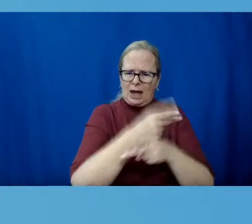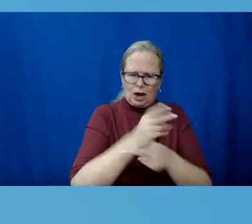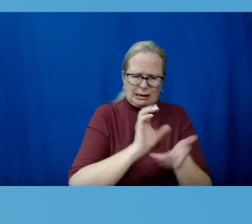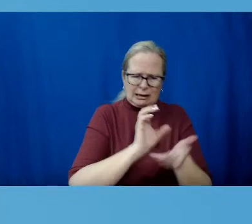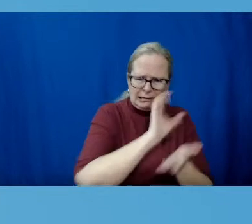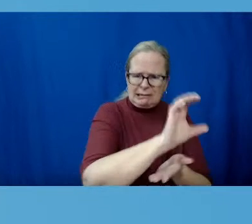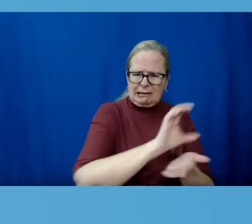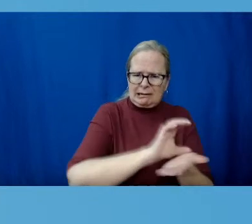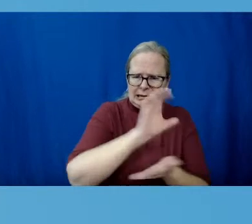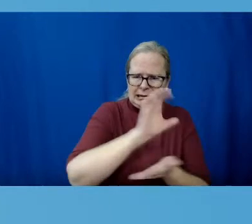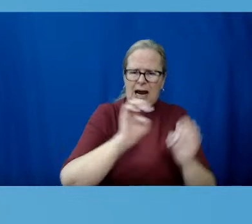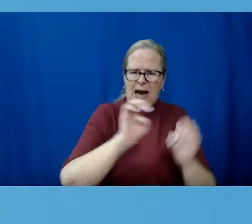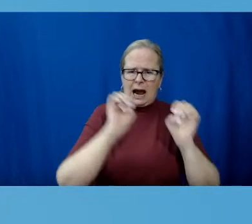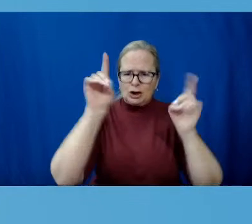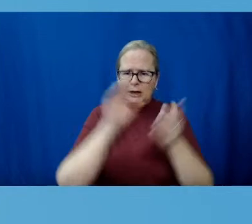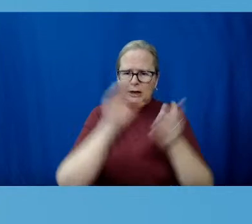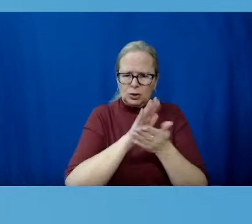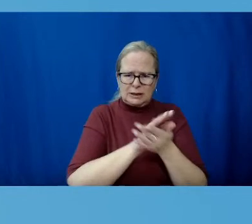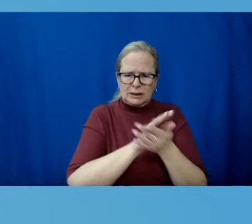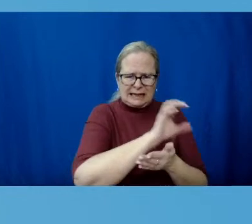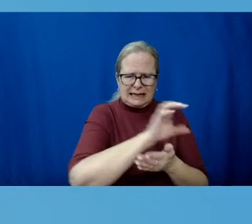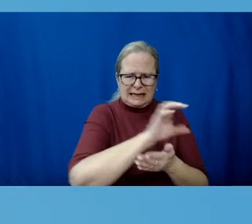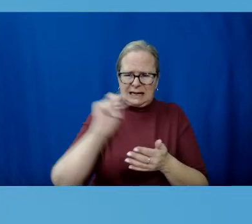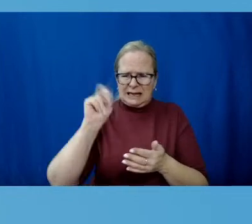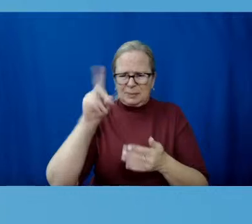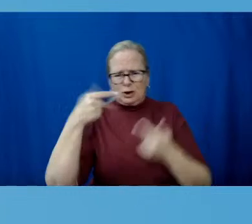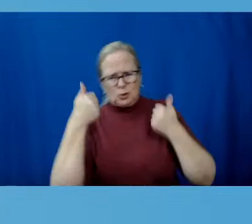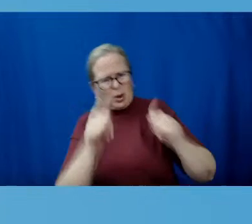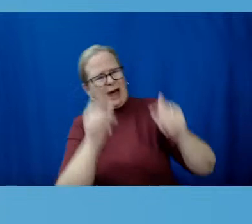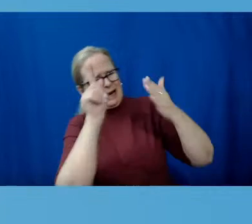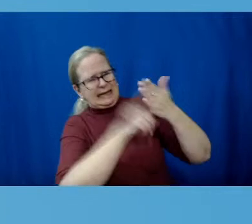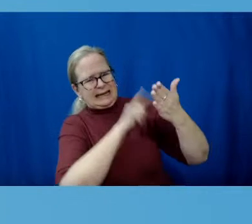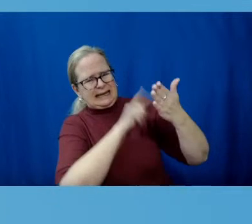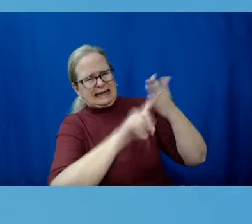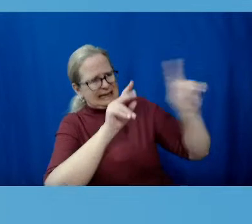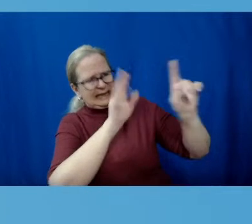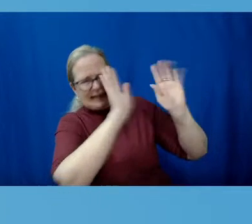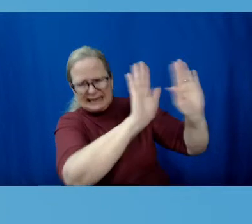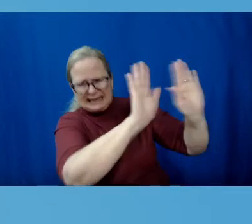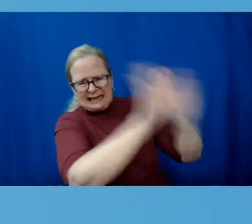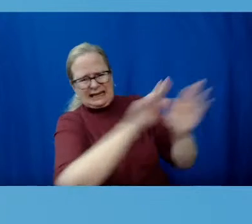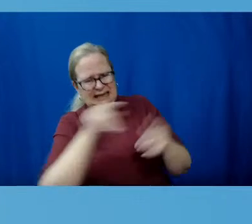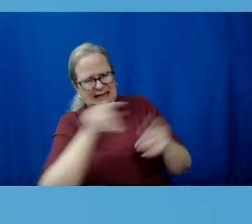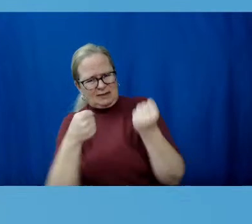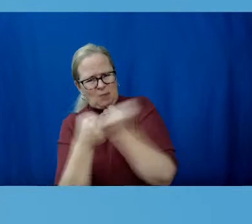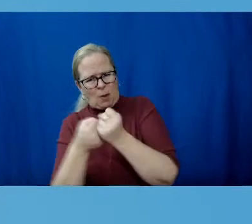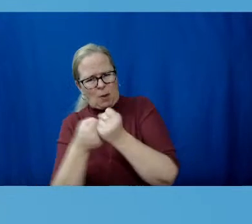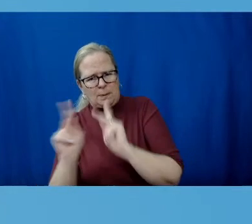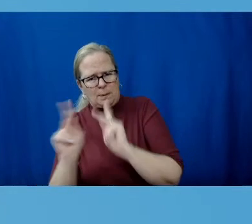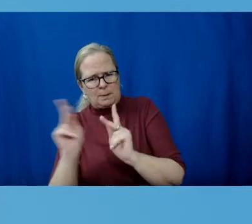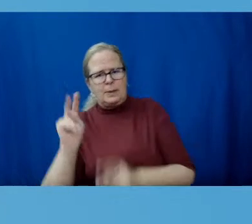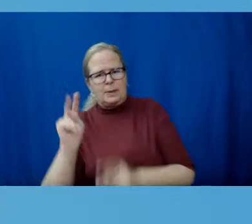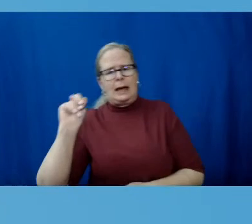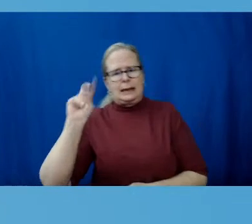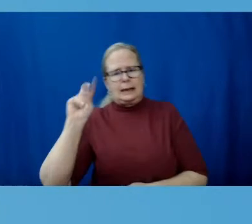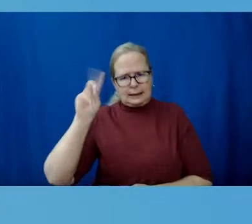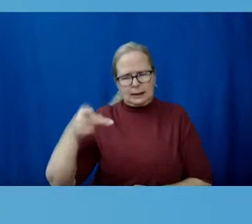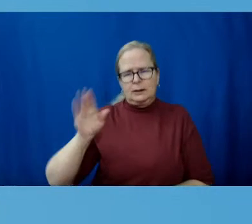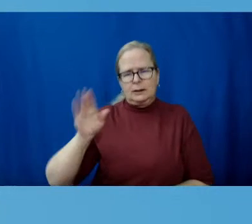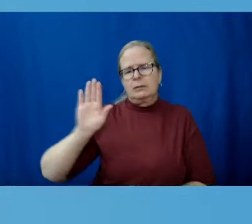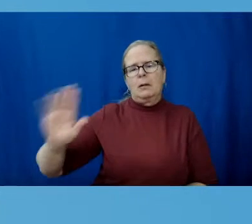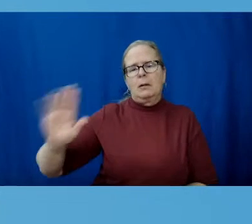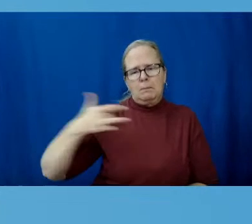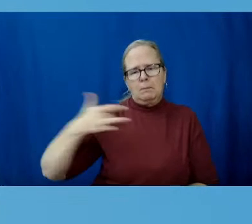in many ways has played into the NDP's wheelhouse, and it's caused a major problem for Kenney because it's forced him